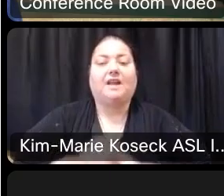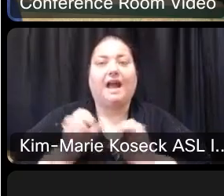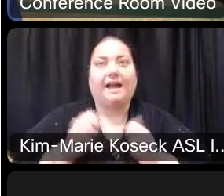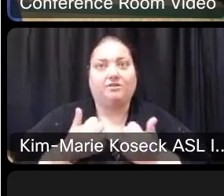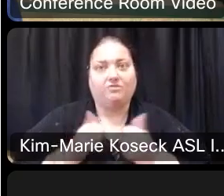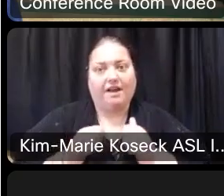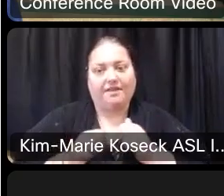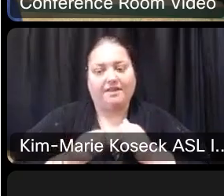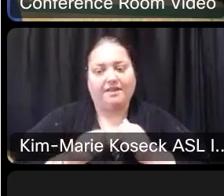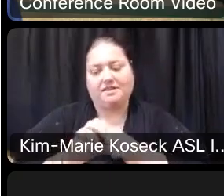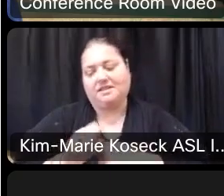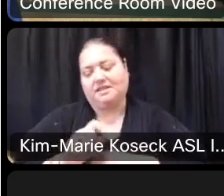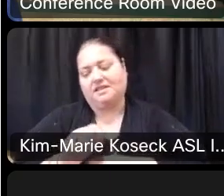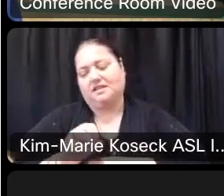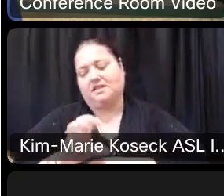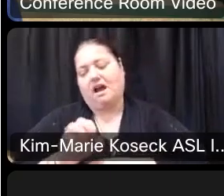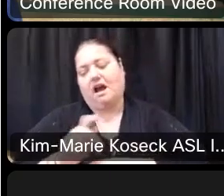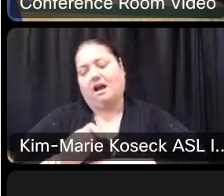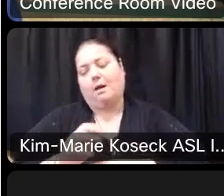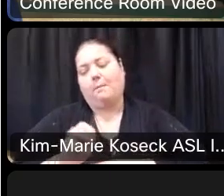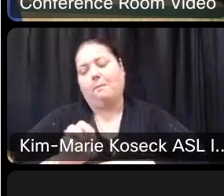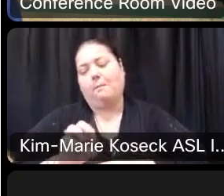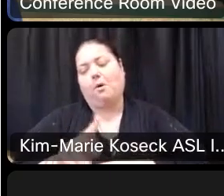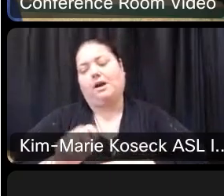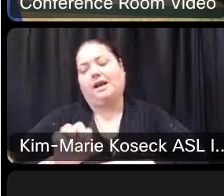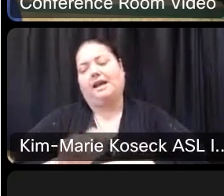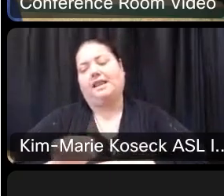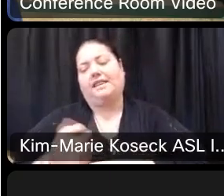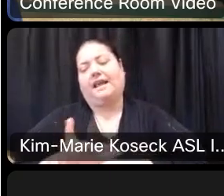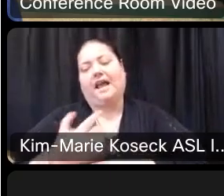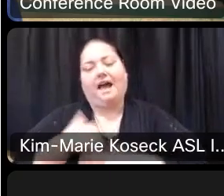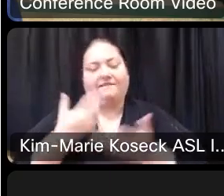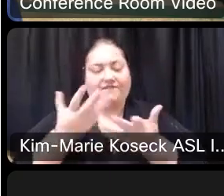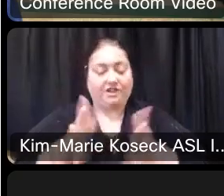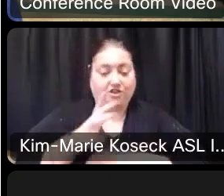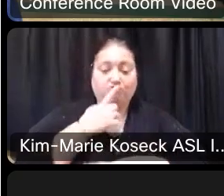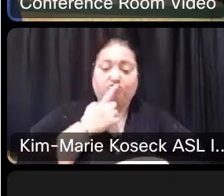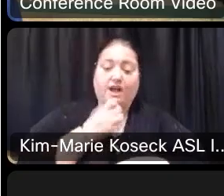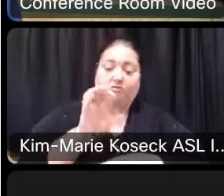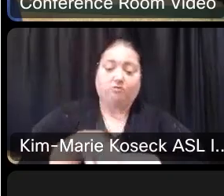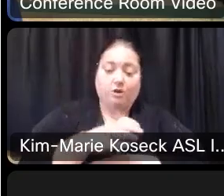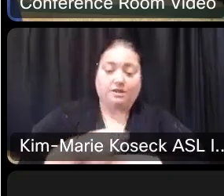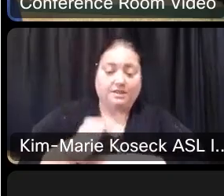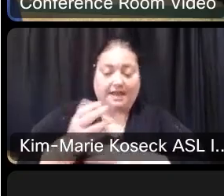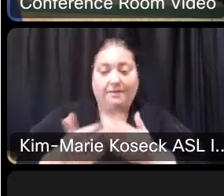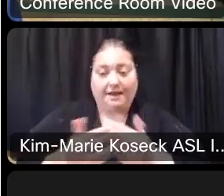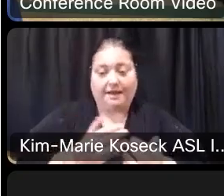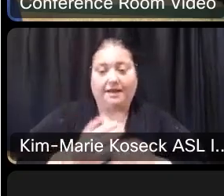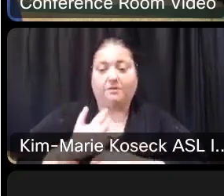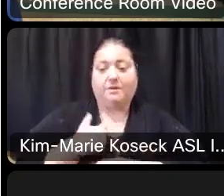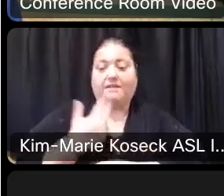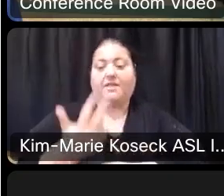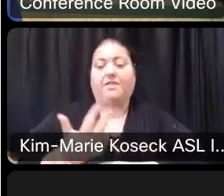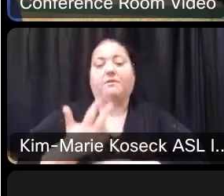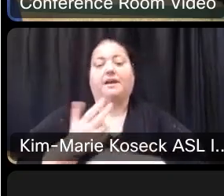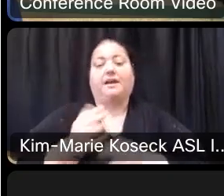thing because I've done that with the Red Cross. So Yeah, sure. Sure. 3 public. Okay, we have 3 public